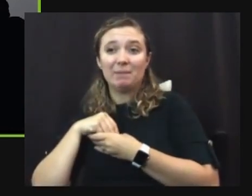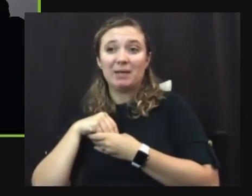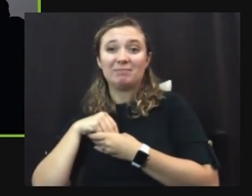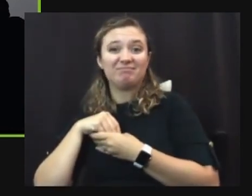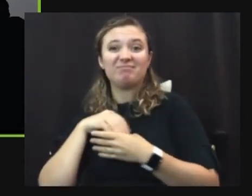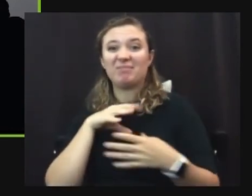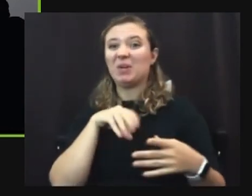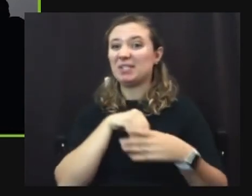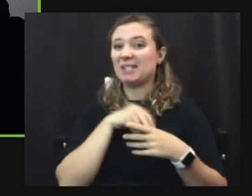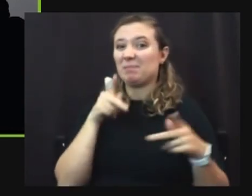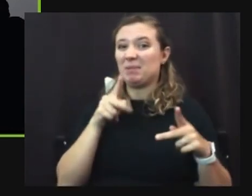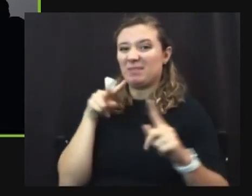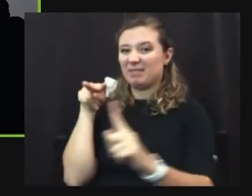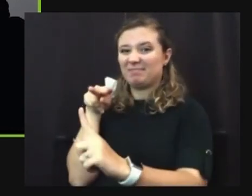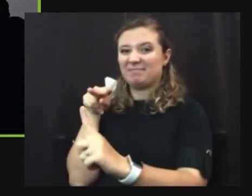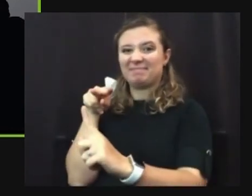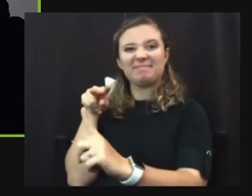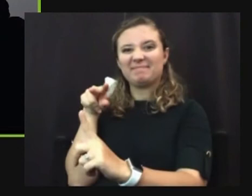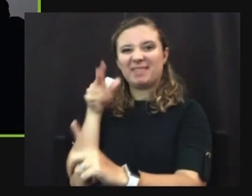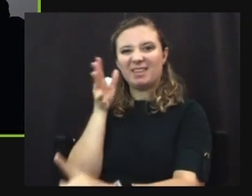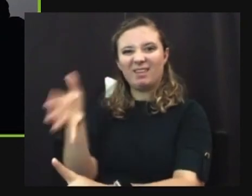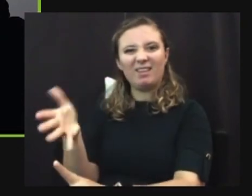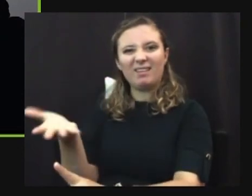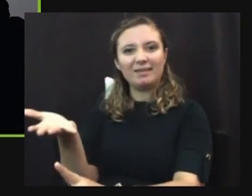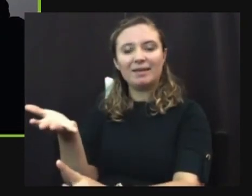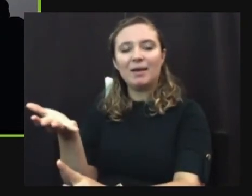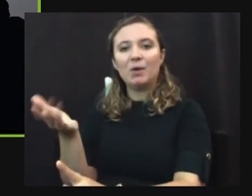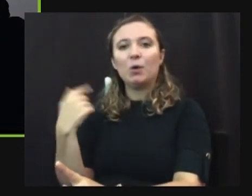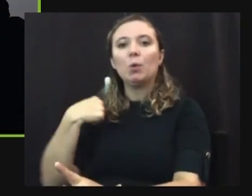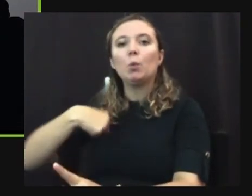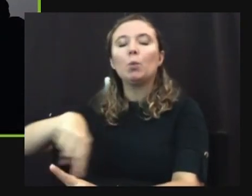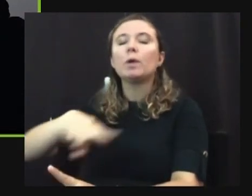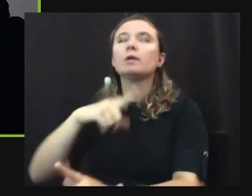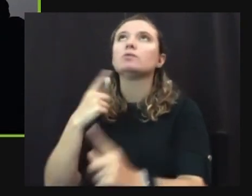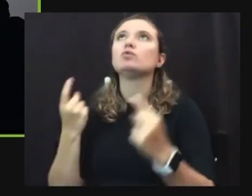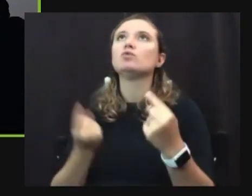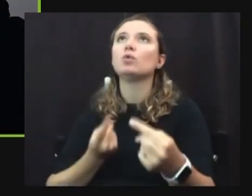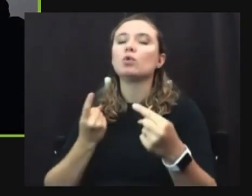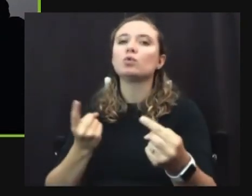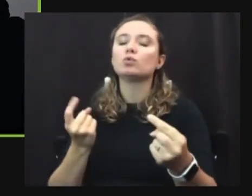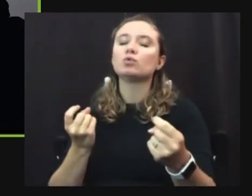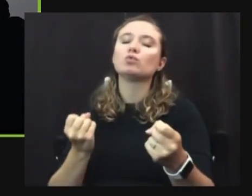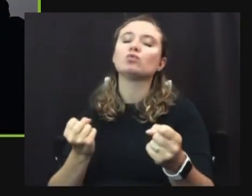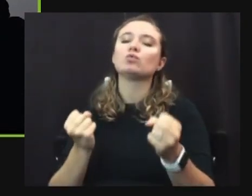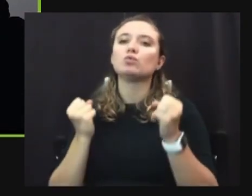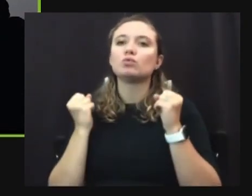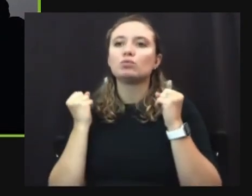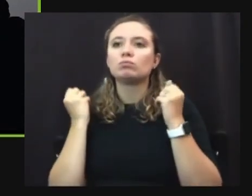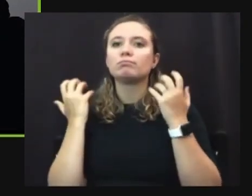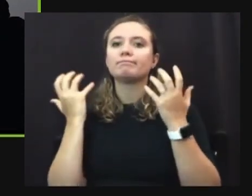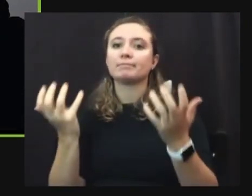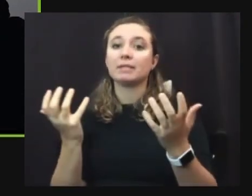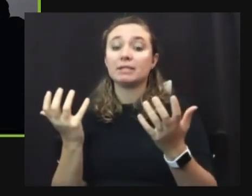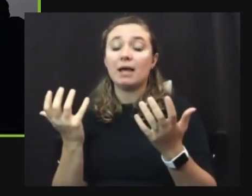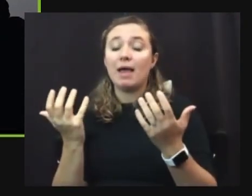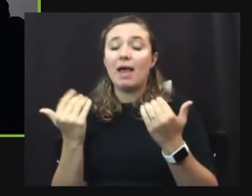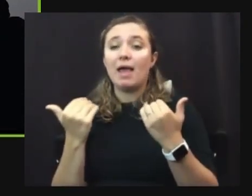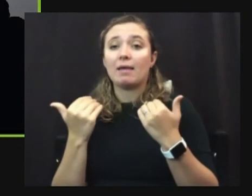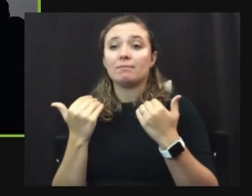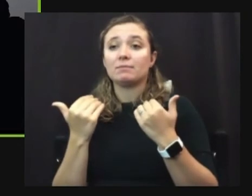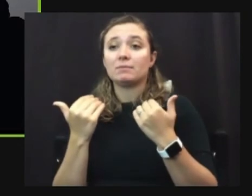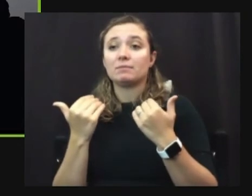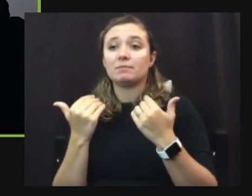They have a lot of problem with. We struggle so hard to get people to know that we